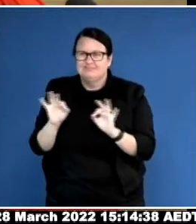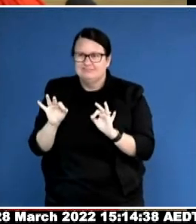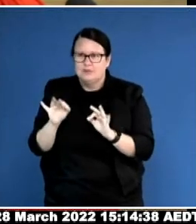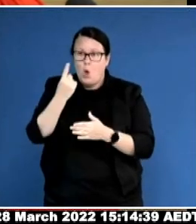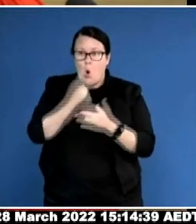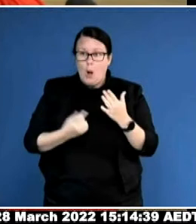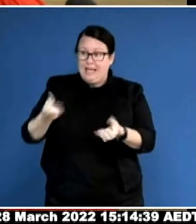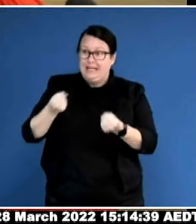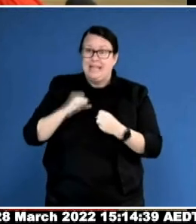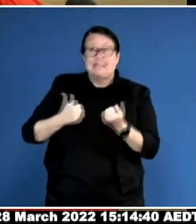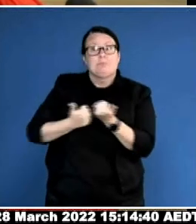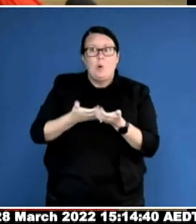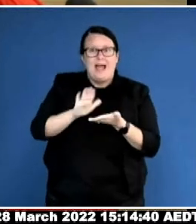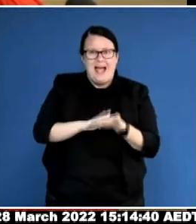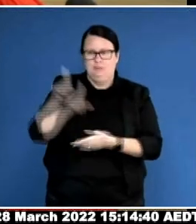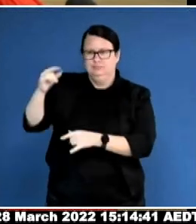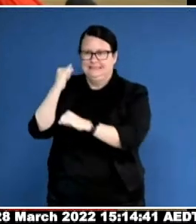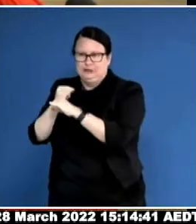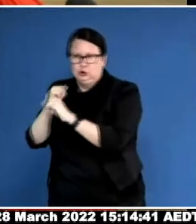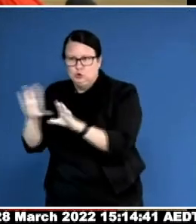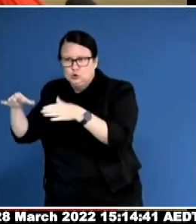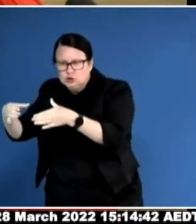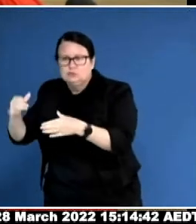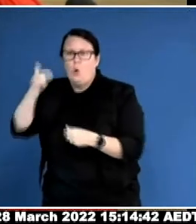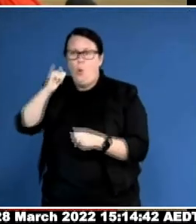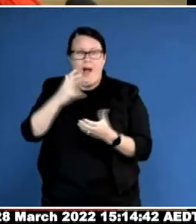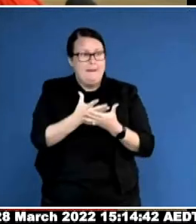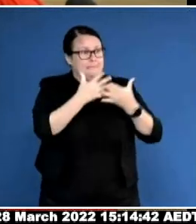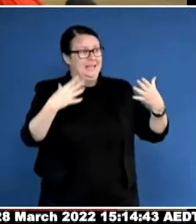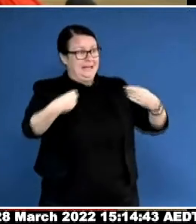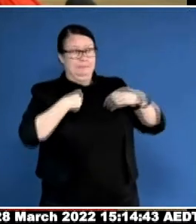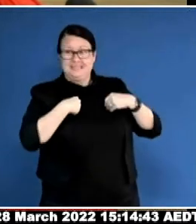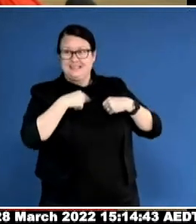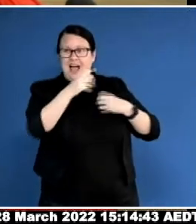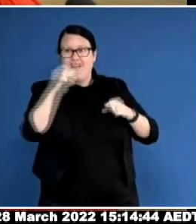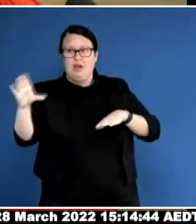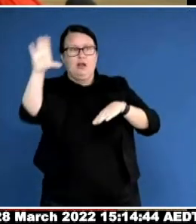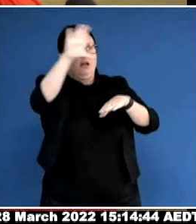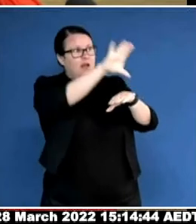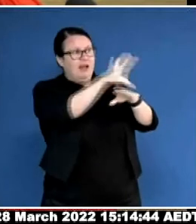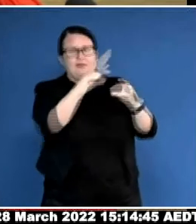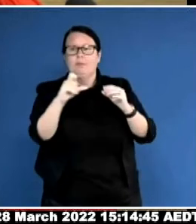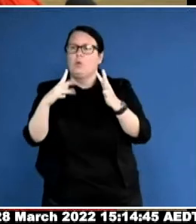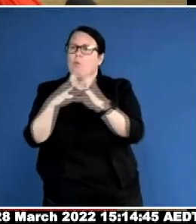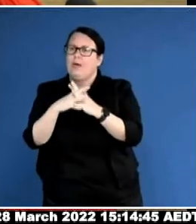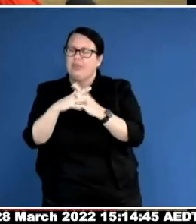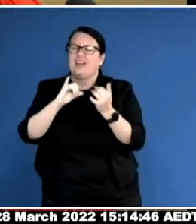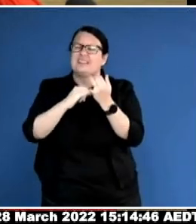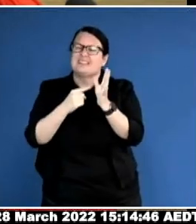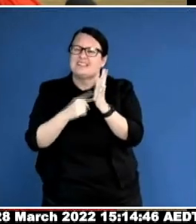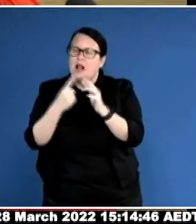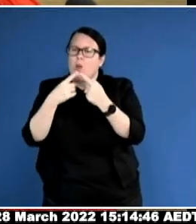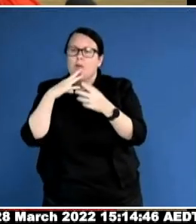care was institutional and or through large providers who received block funding directly from the Commonwealth, state and